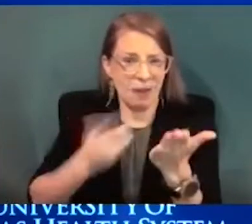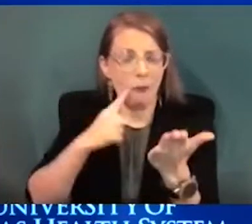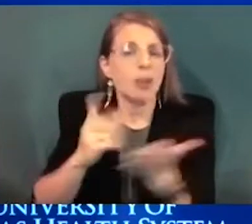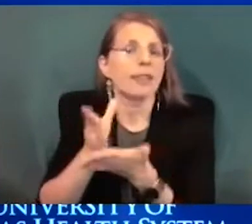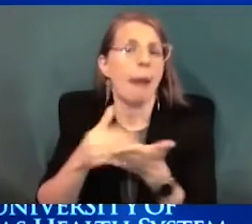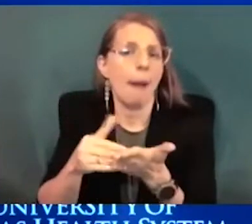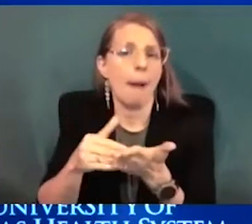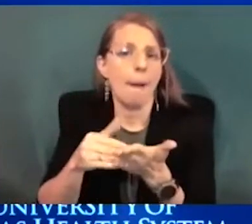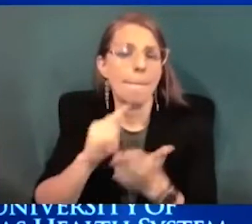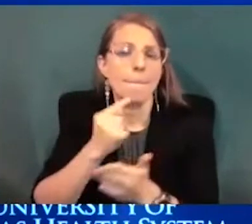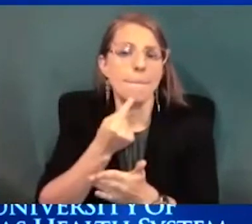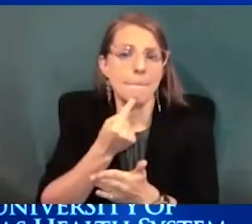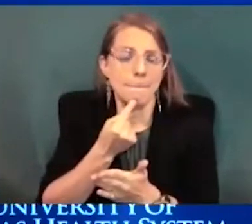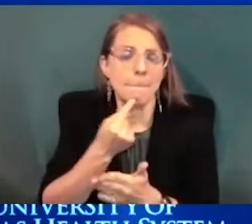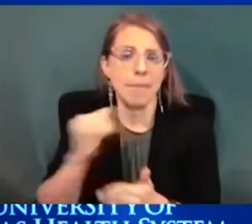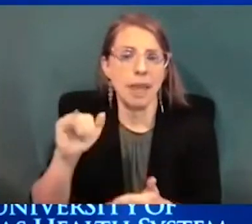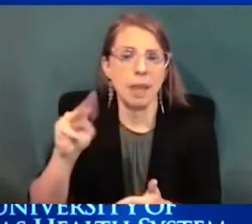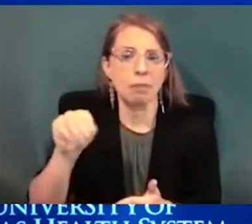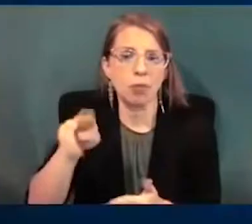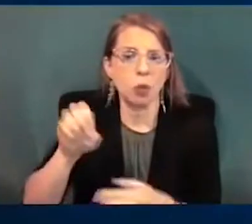severely immunosuppressed patients.